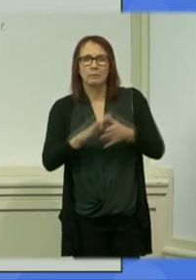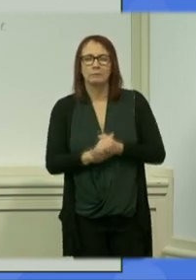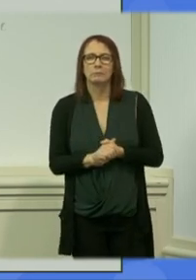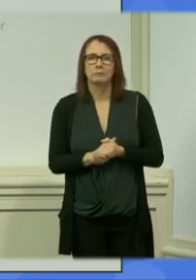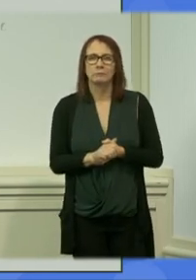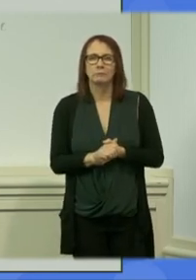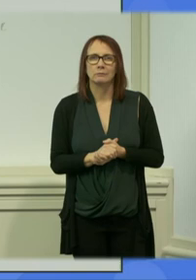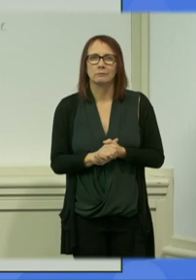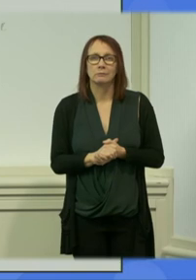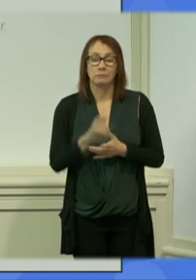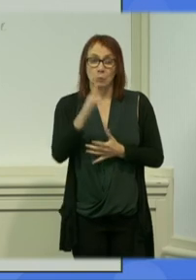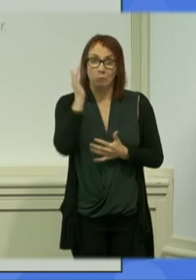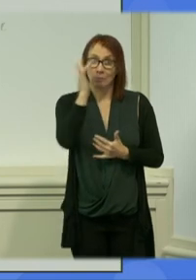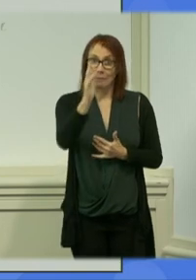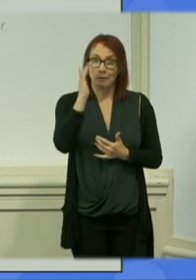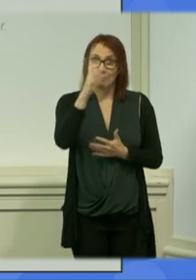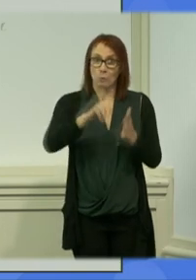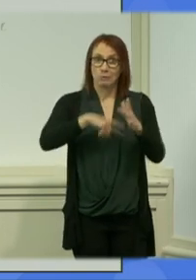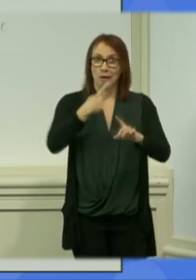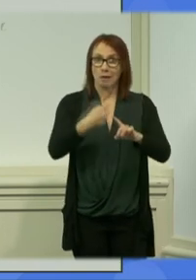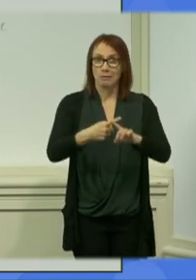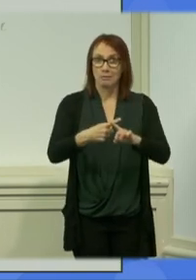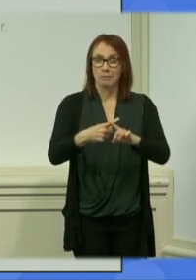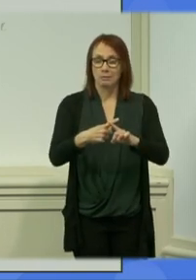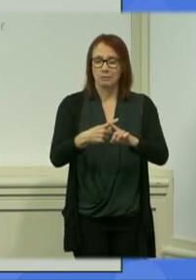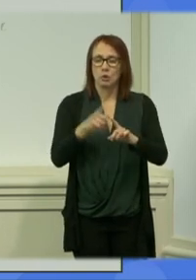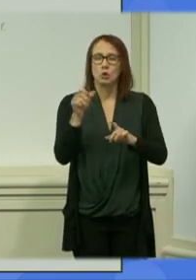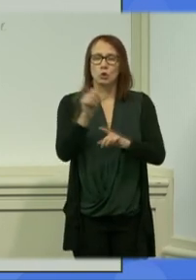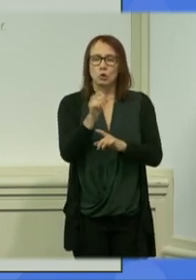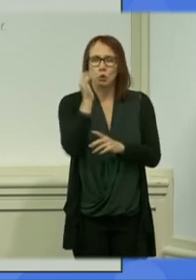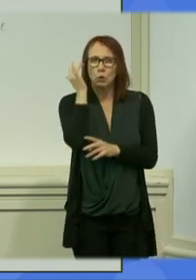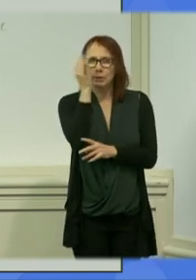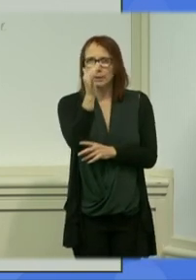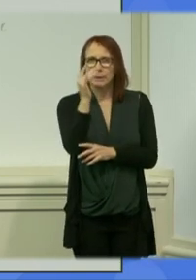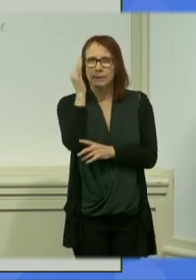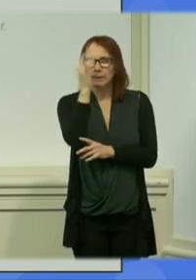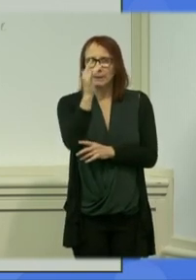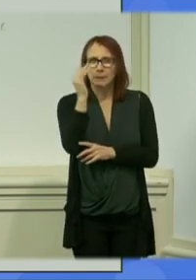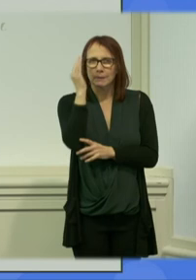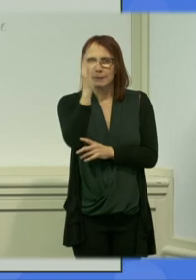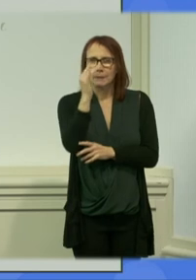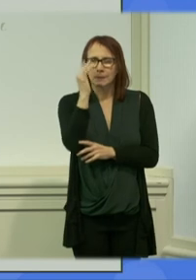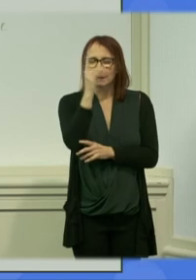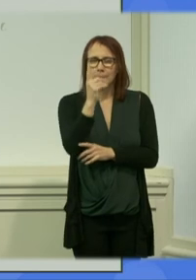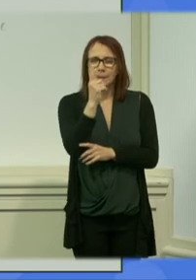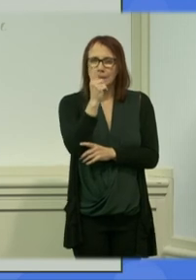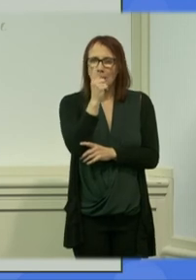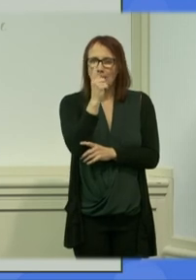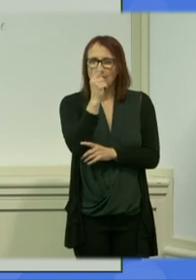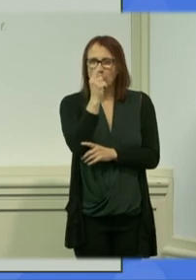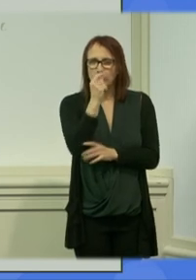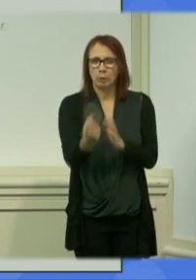is that when thinking about these kinds of taxes, we should always consider the distributional impacts and the potential